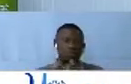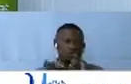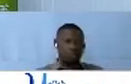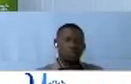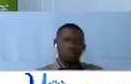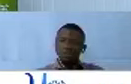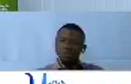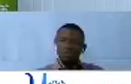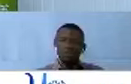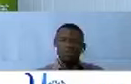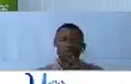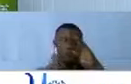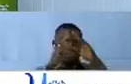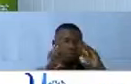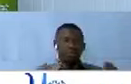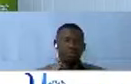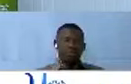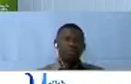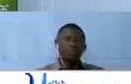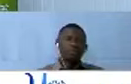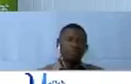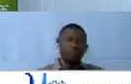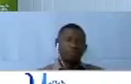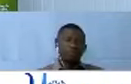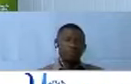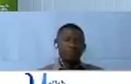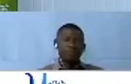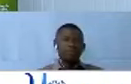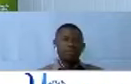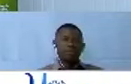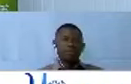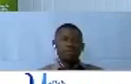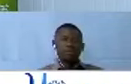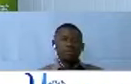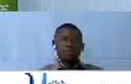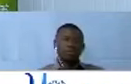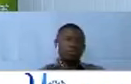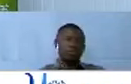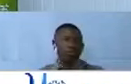Squad. Hanimbi mbe Major Crime bunda la de. 2016.